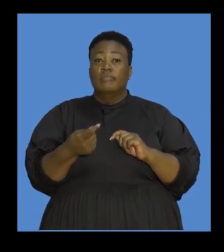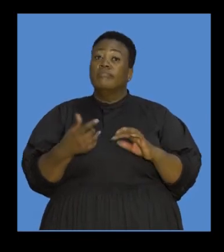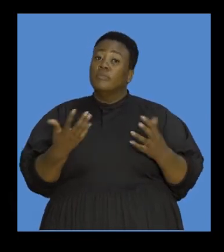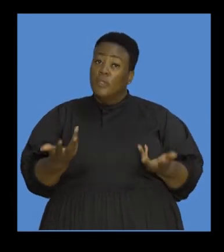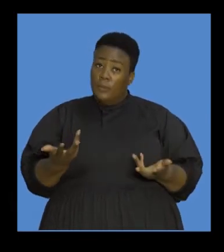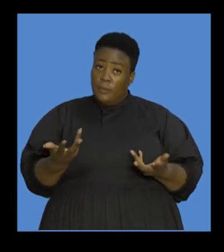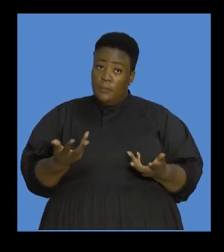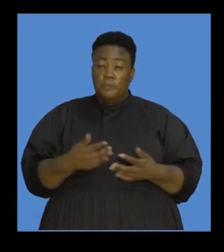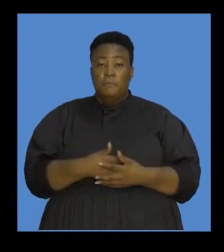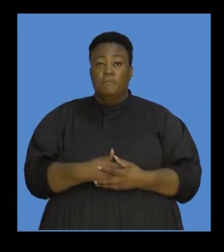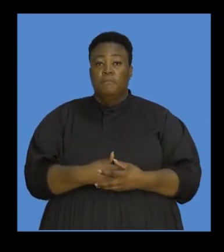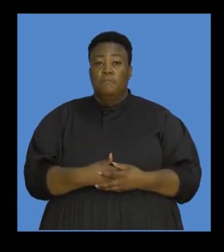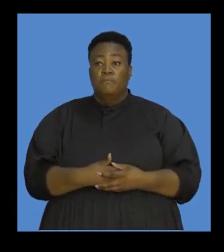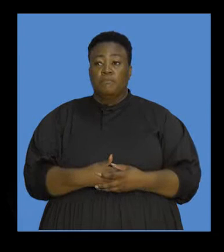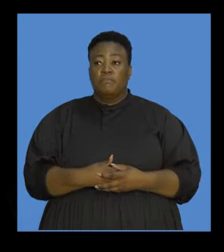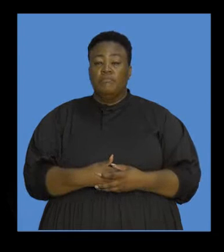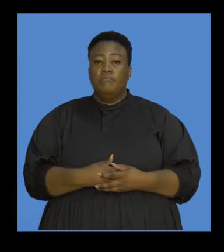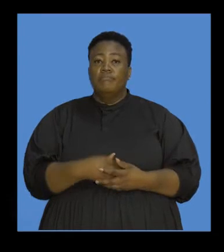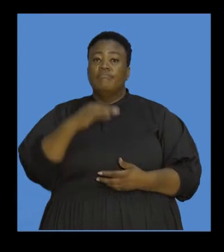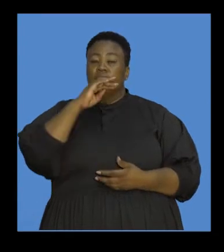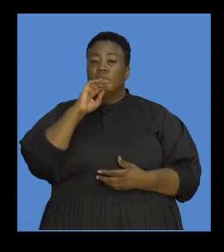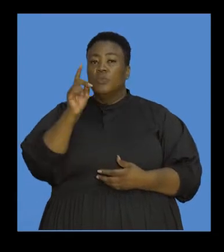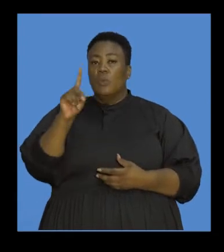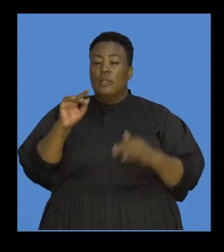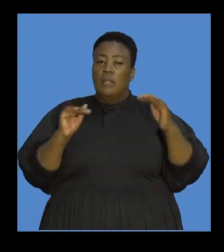Therefore, it's unbalanced.